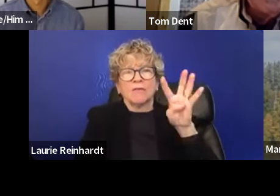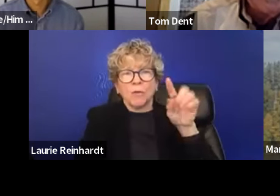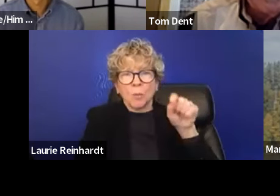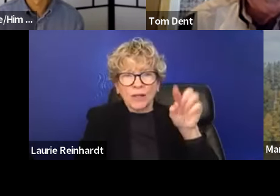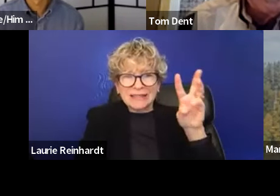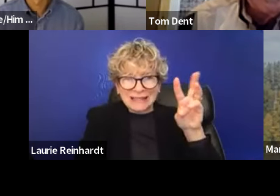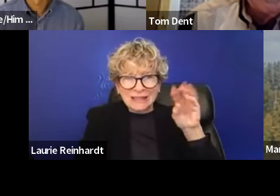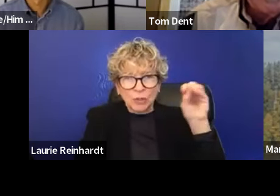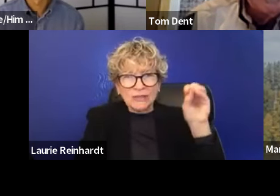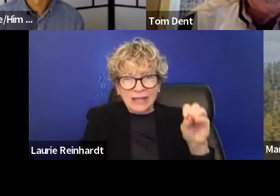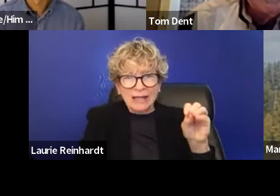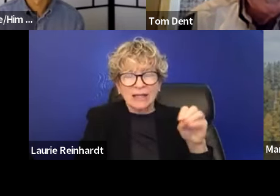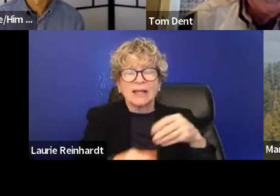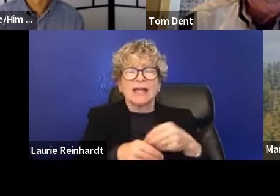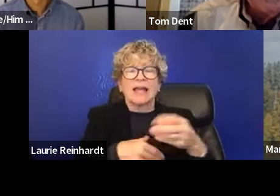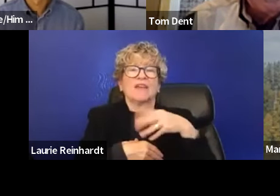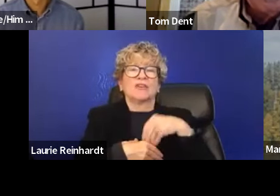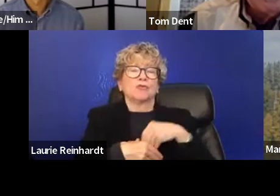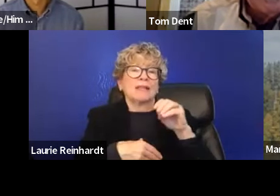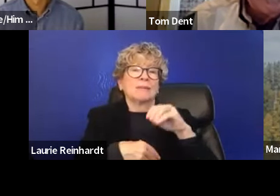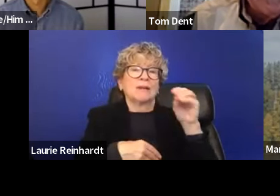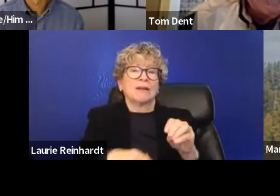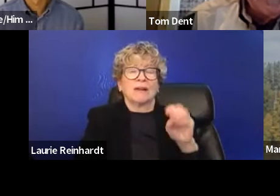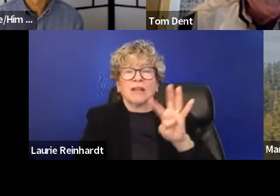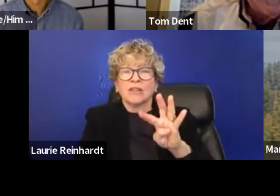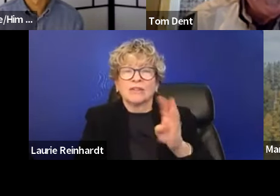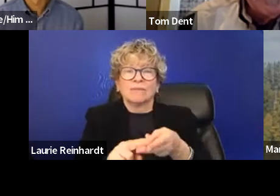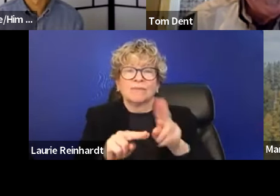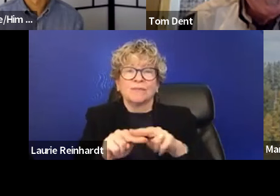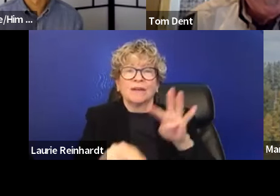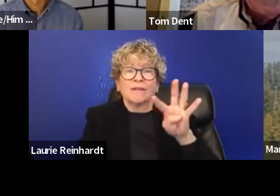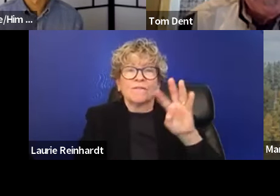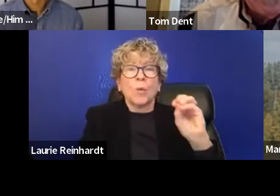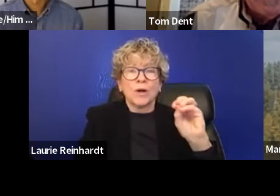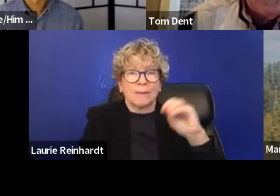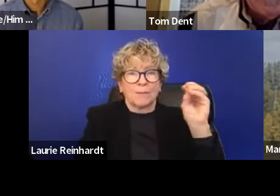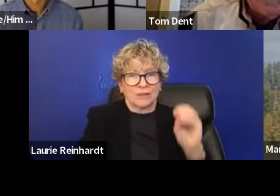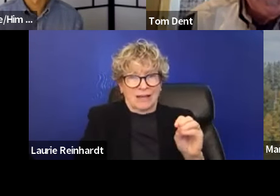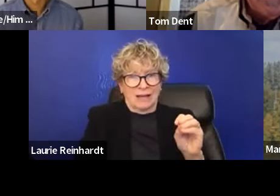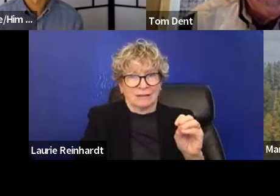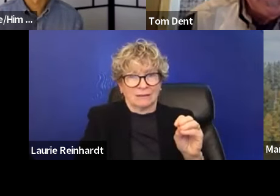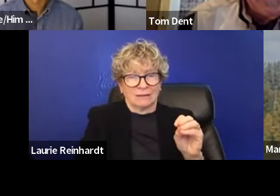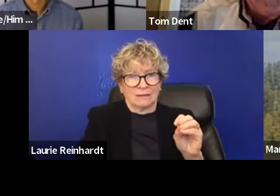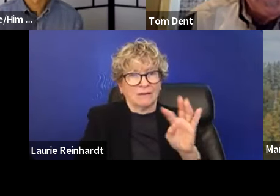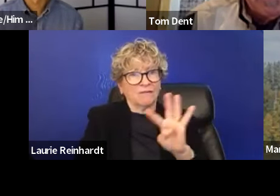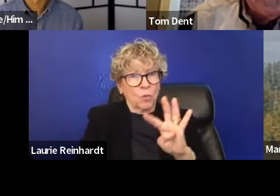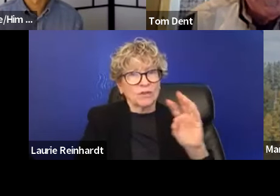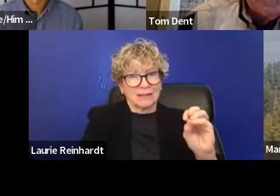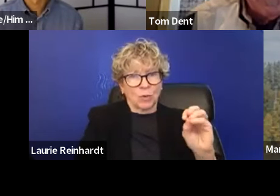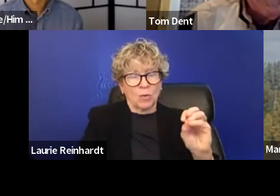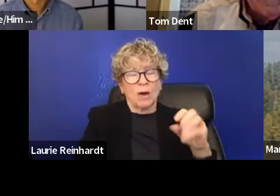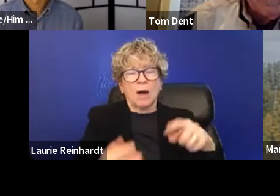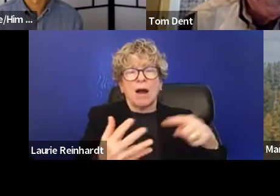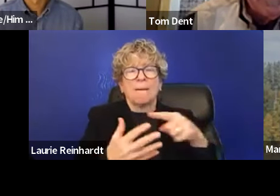4.6%. Within the trans community, that number is 40%, 40. Of the US